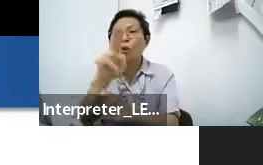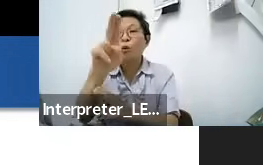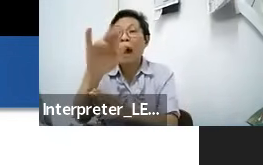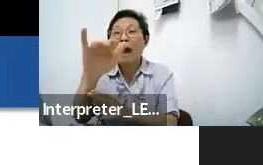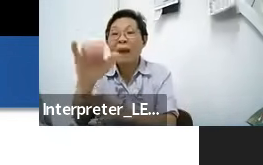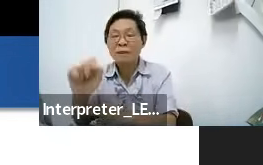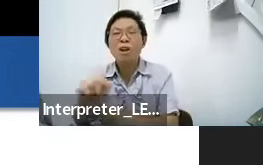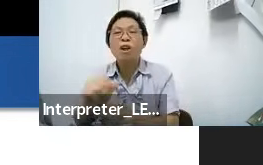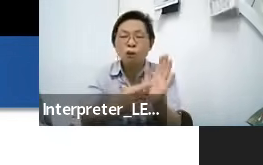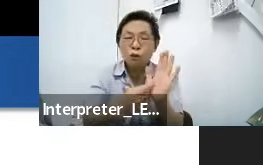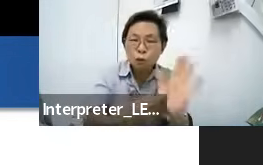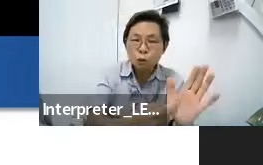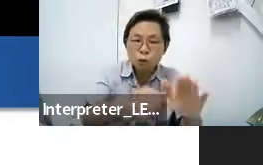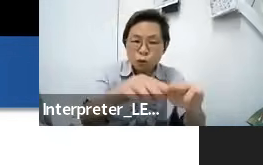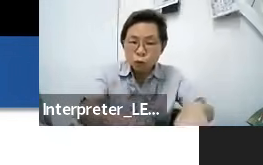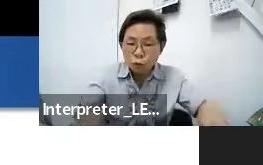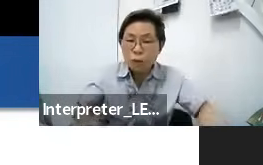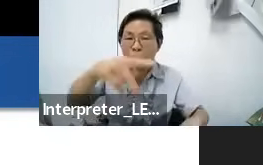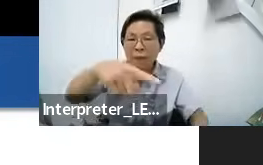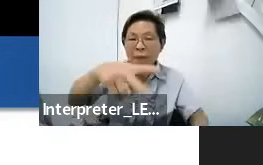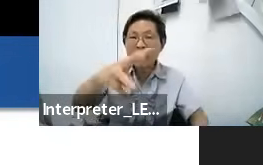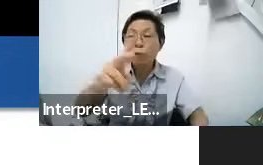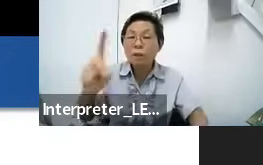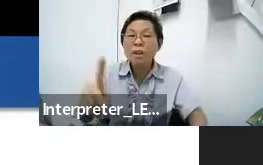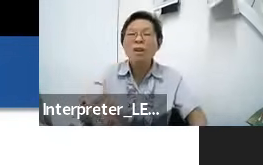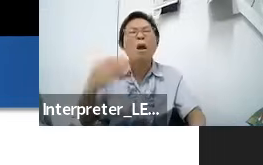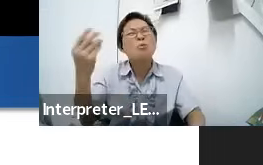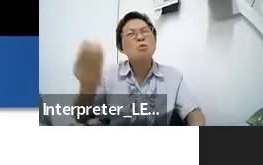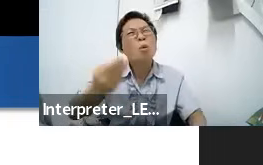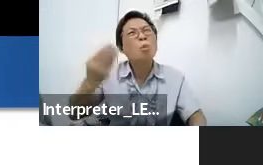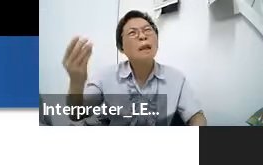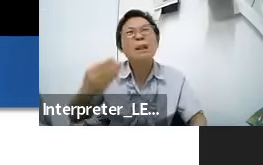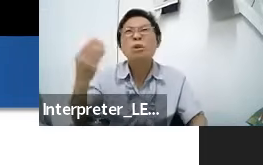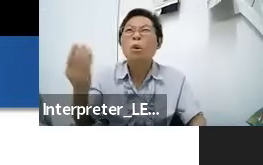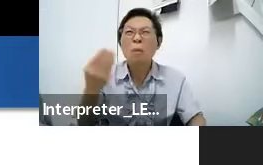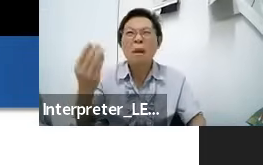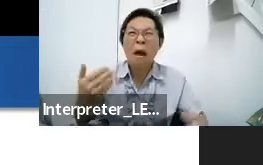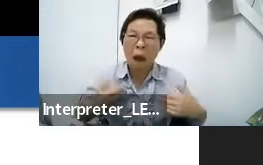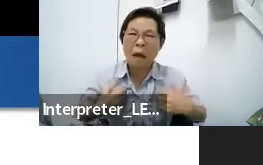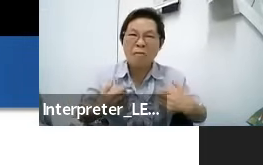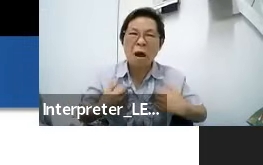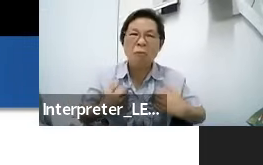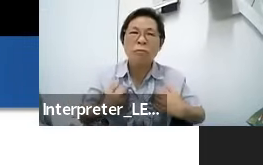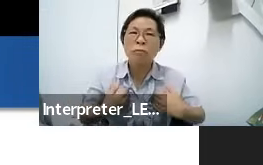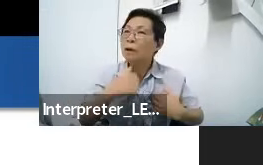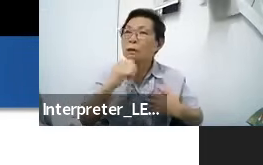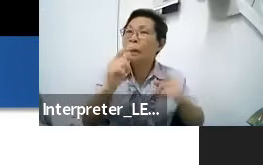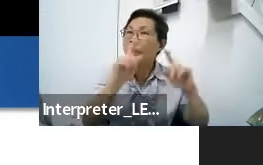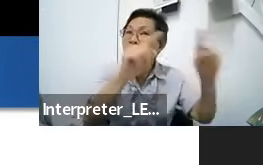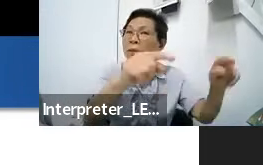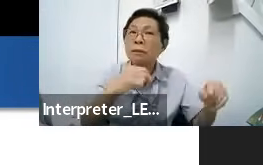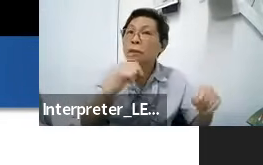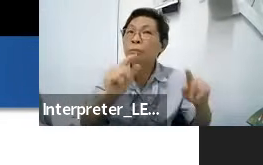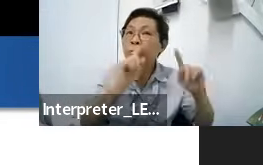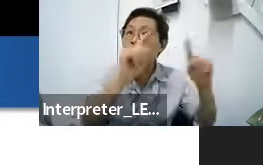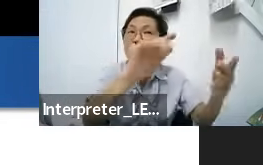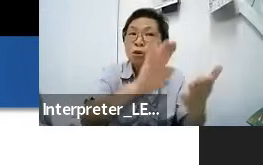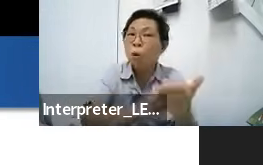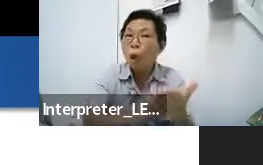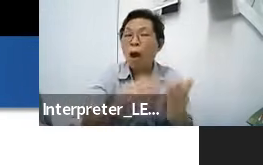revealed that children with disabilities are generally more likely to be out of school compared to